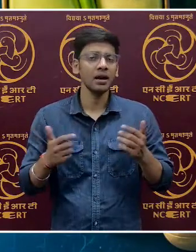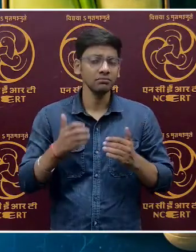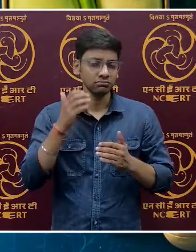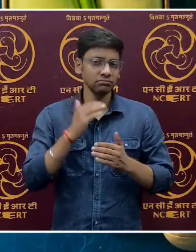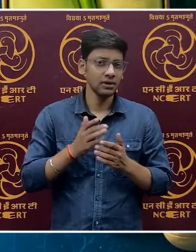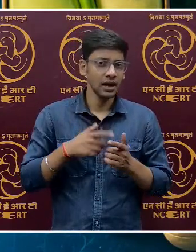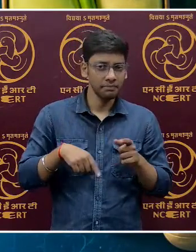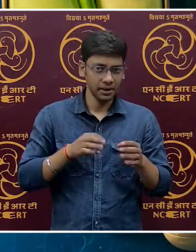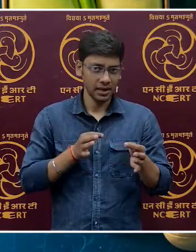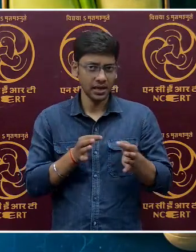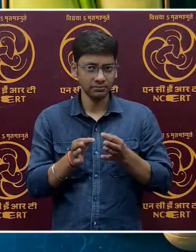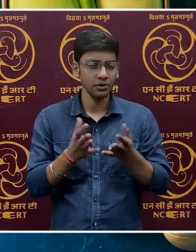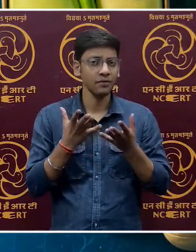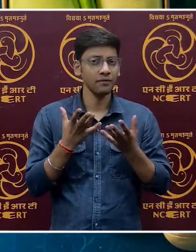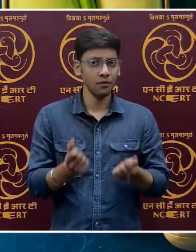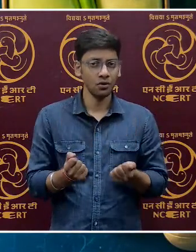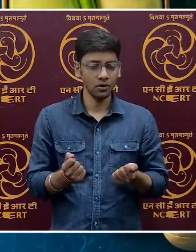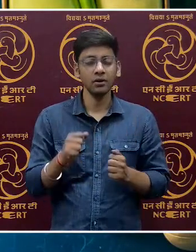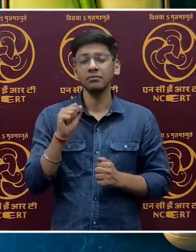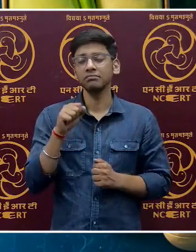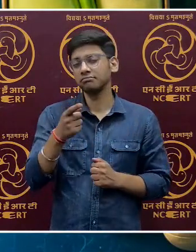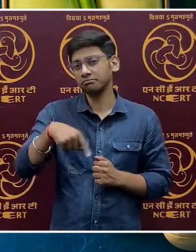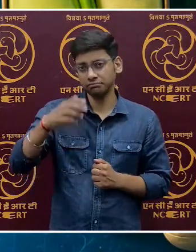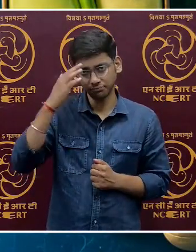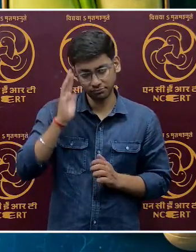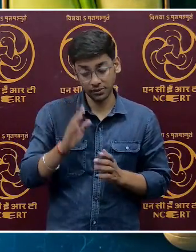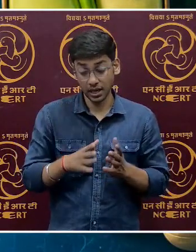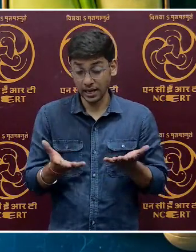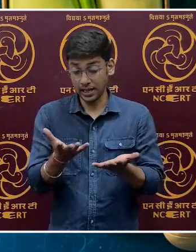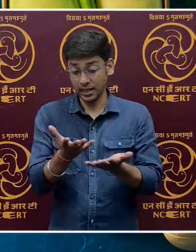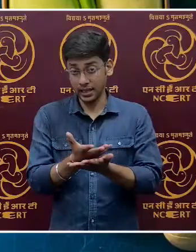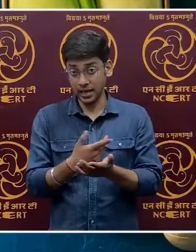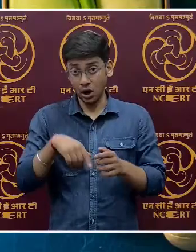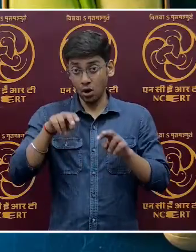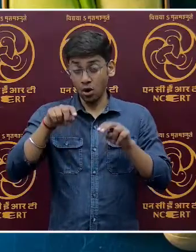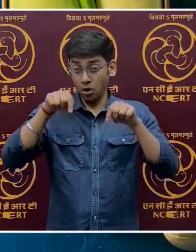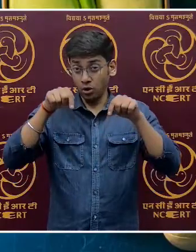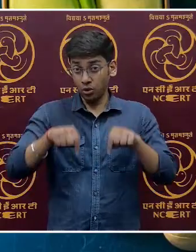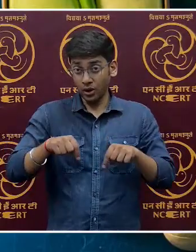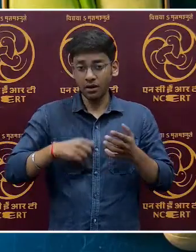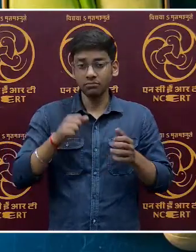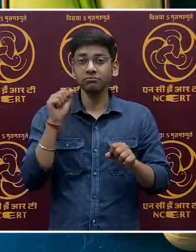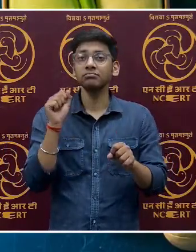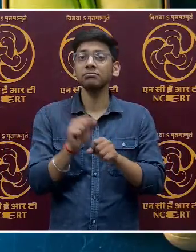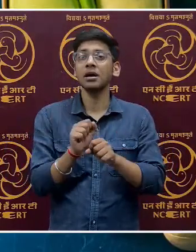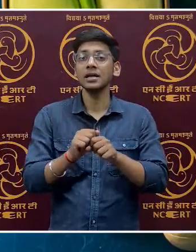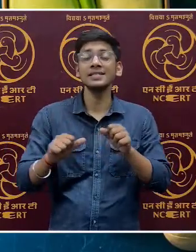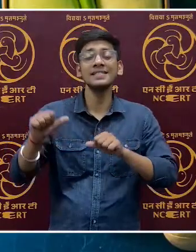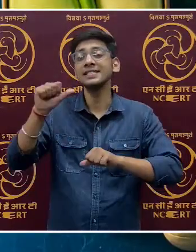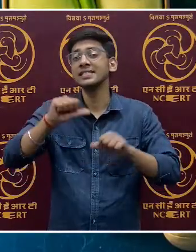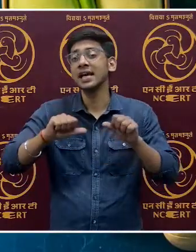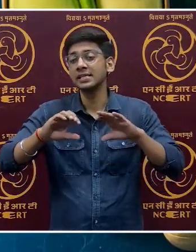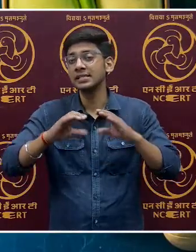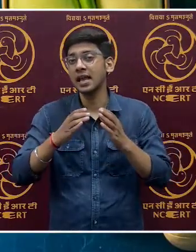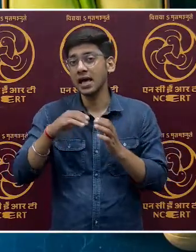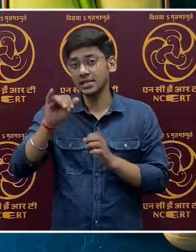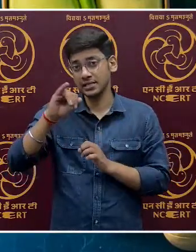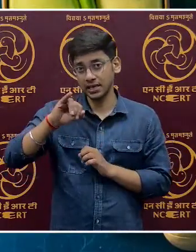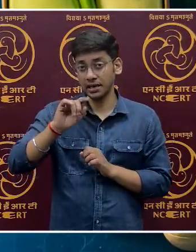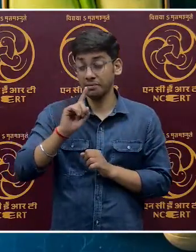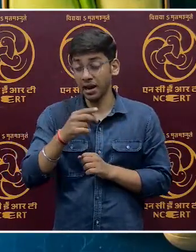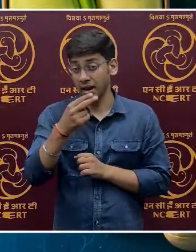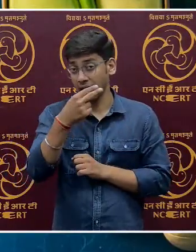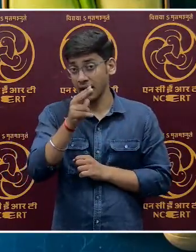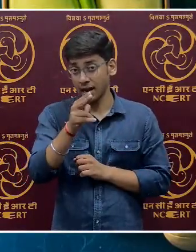like to explain? Yes. So as we have already been discussed that today we are working with the science topic of class 6, and even the name